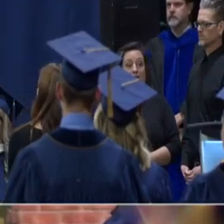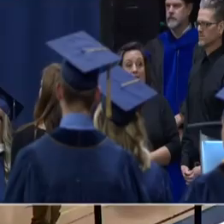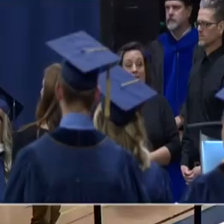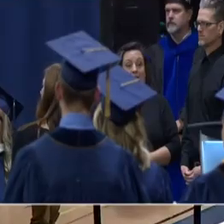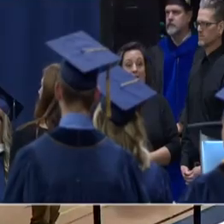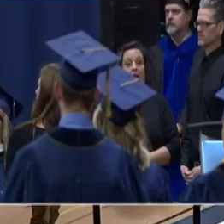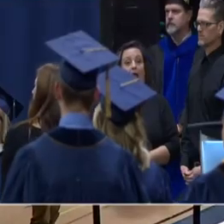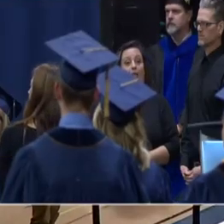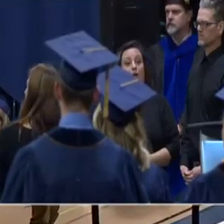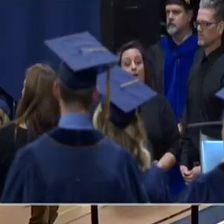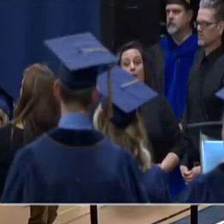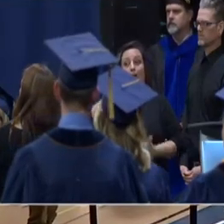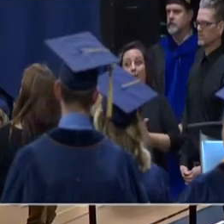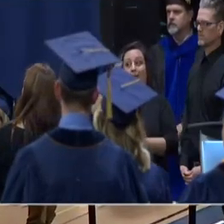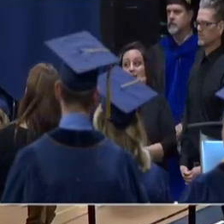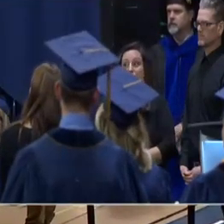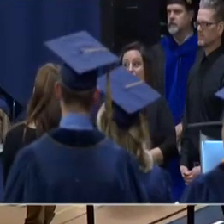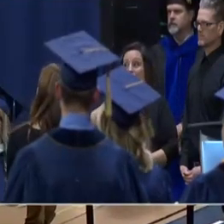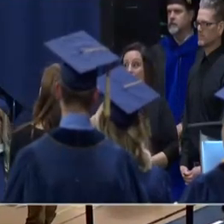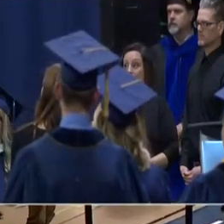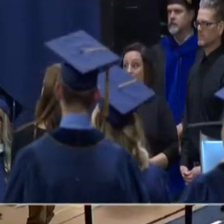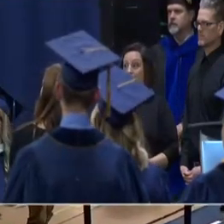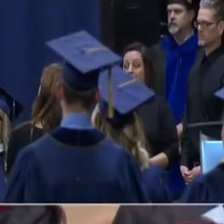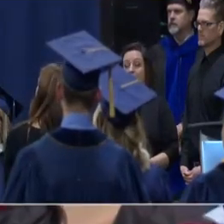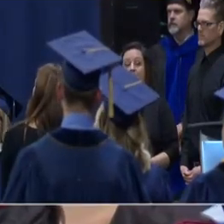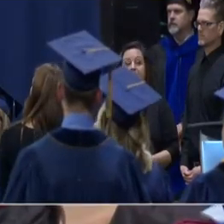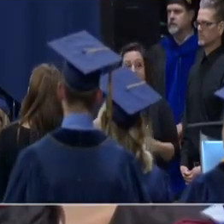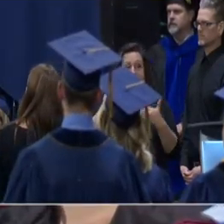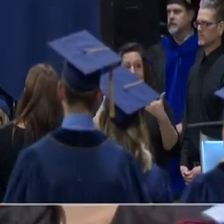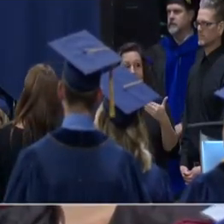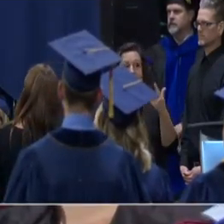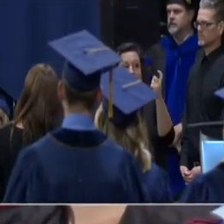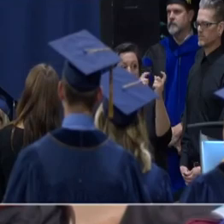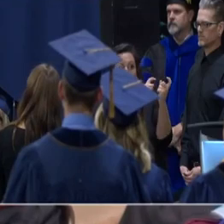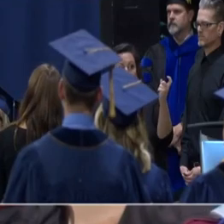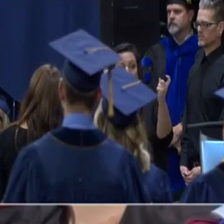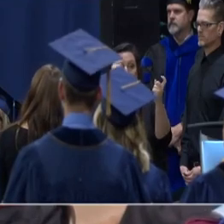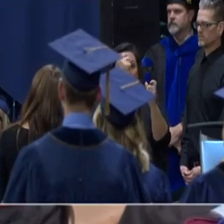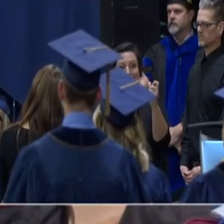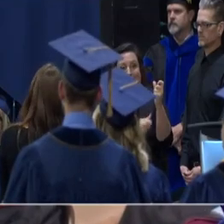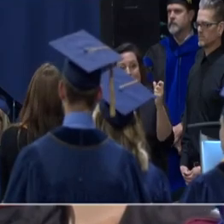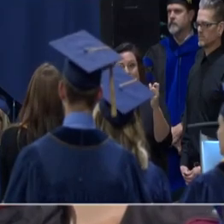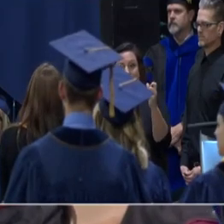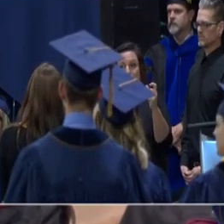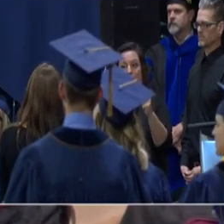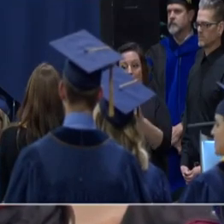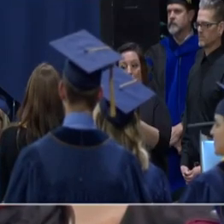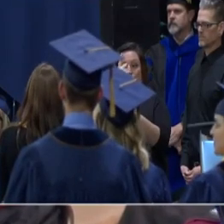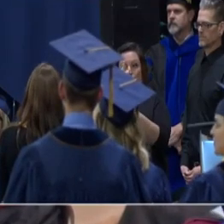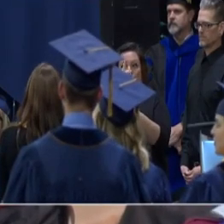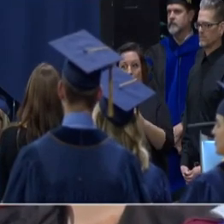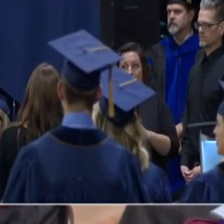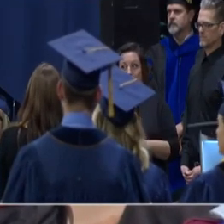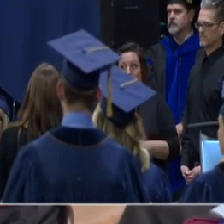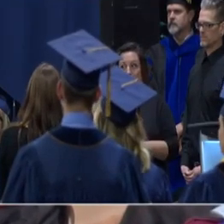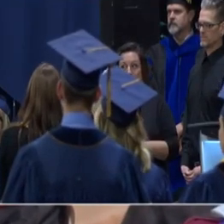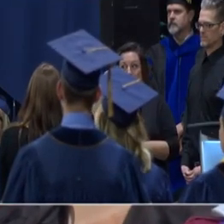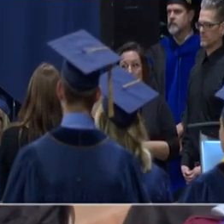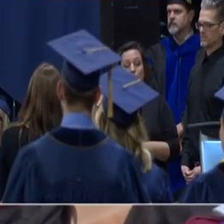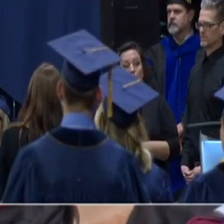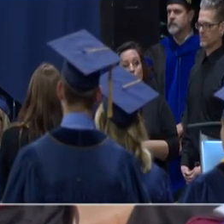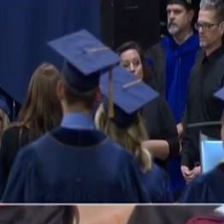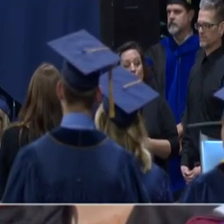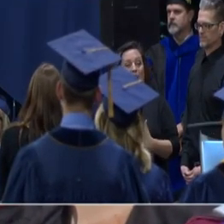and upon the recommendation of the faculty, I confer upon each of you the appropriate doctoral degrees to which you are